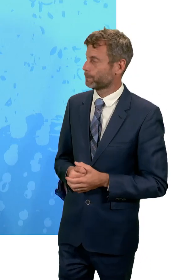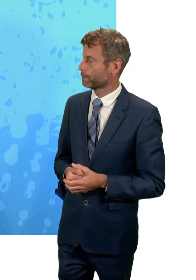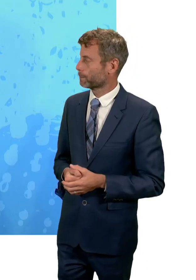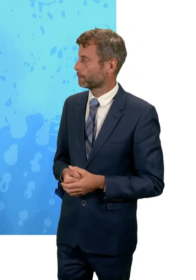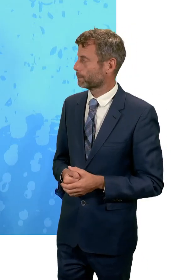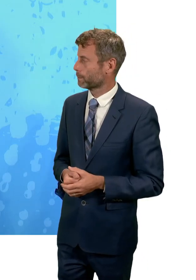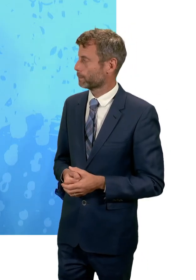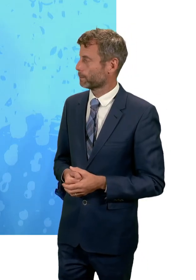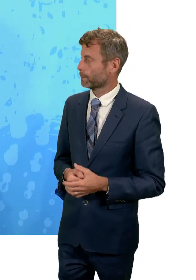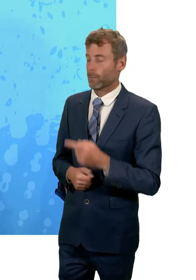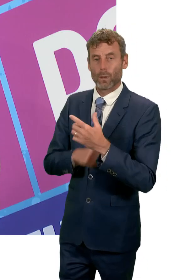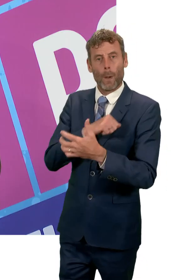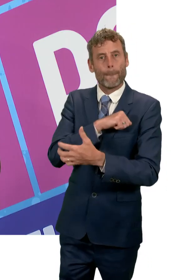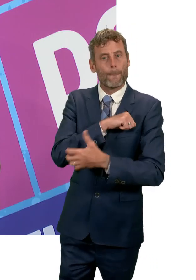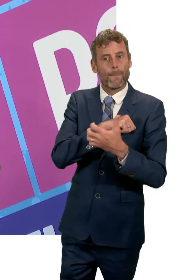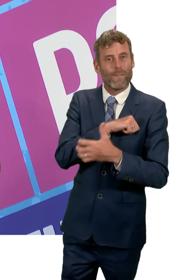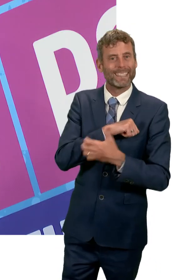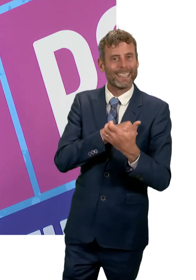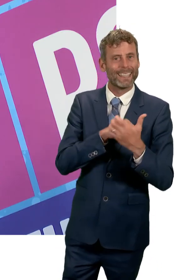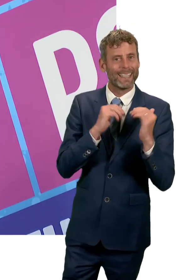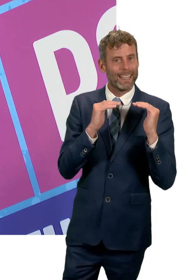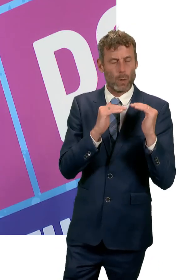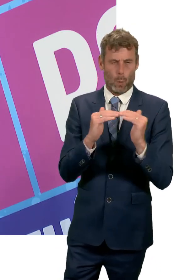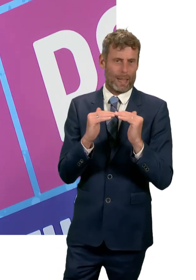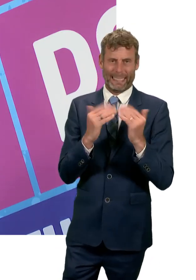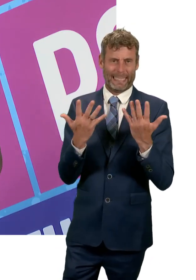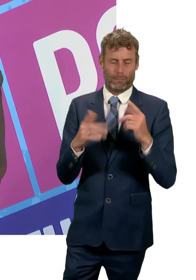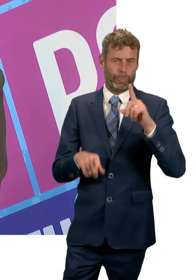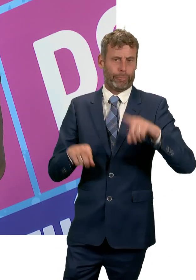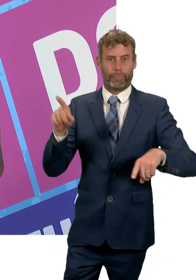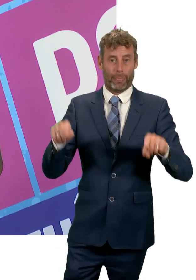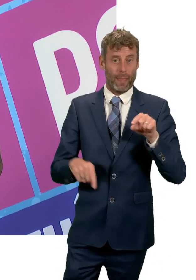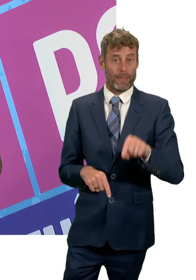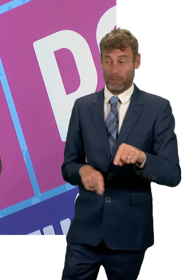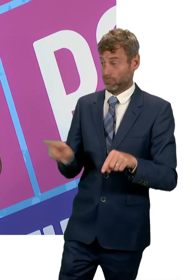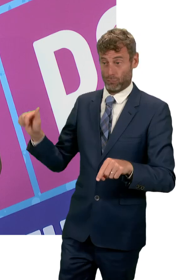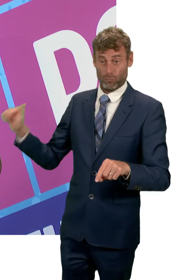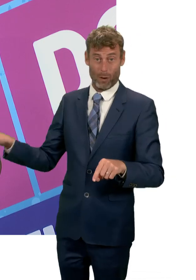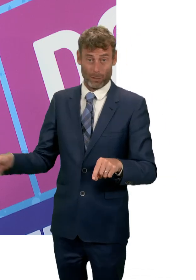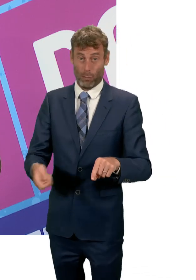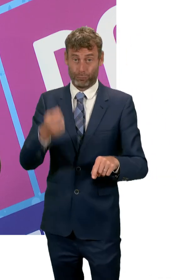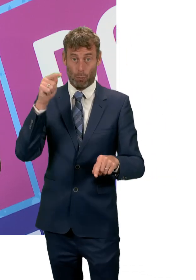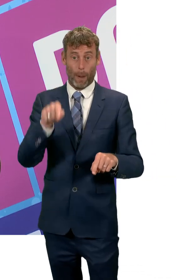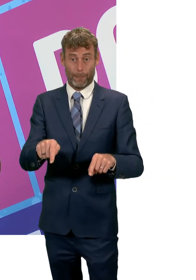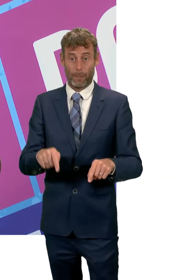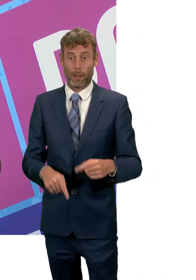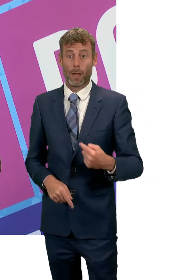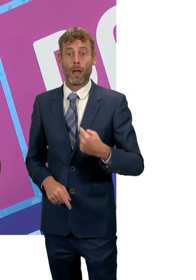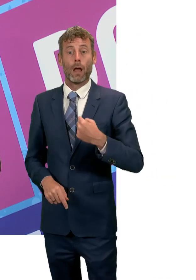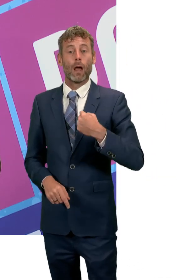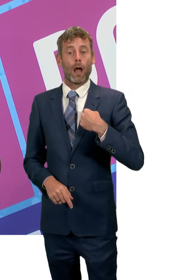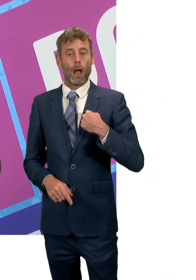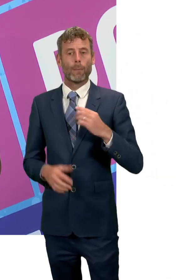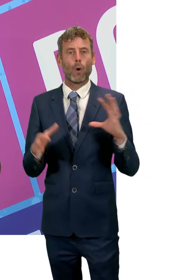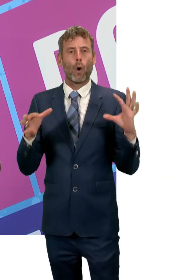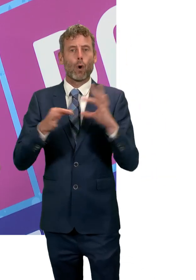And the poverty and inequality is something that we've already talked about, and you're absolutely right. I am a co-convener of